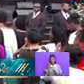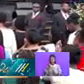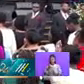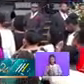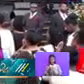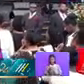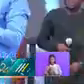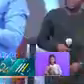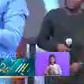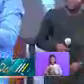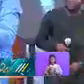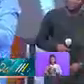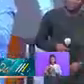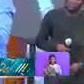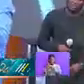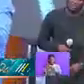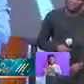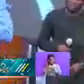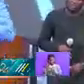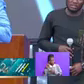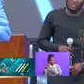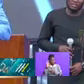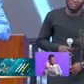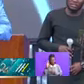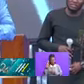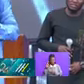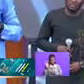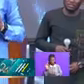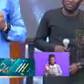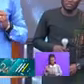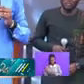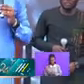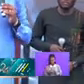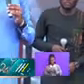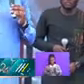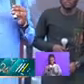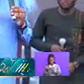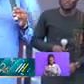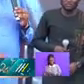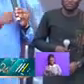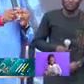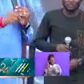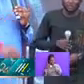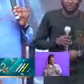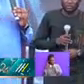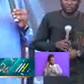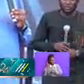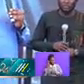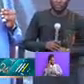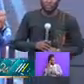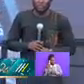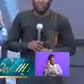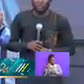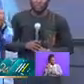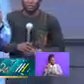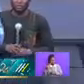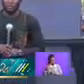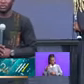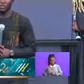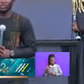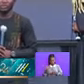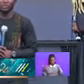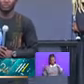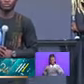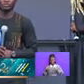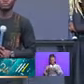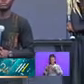doing and this is a prophecy for Rema Fe but it's also a prophecy for ruak assemble the